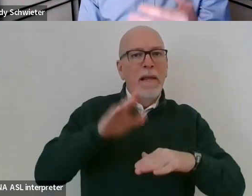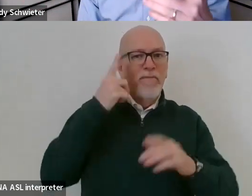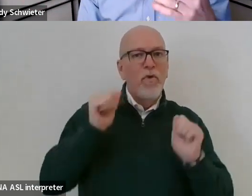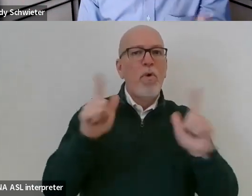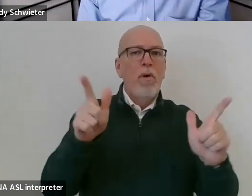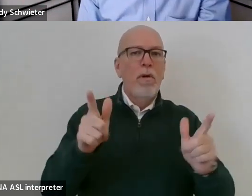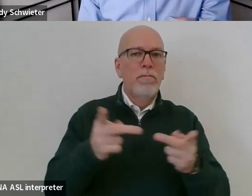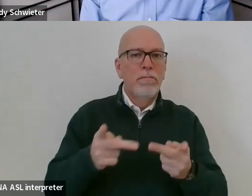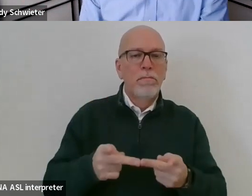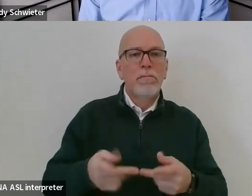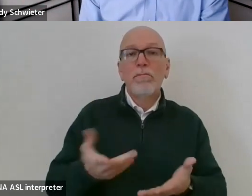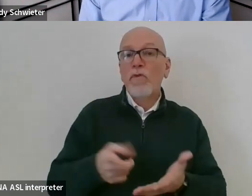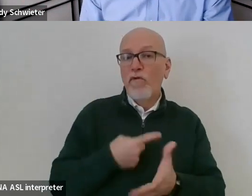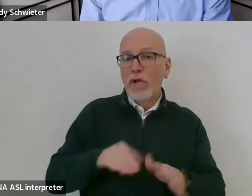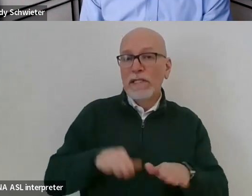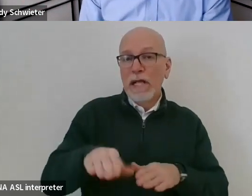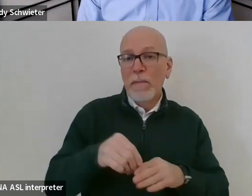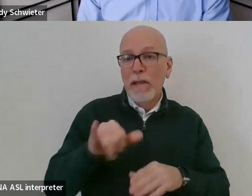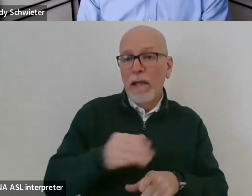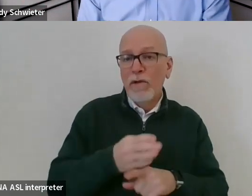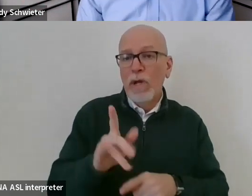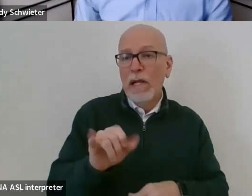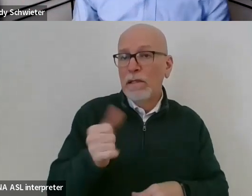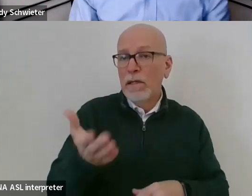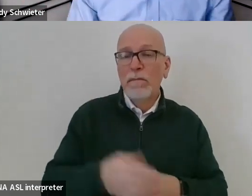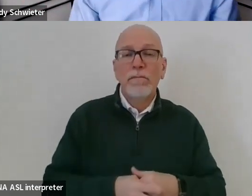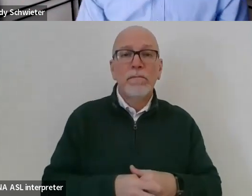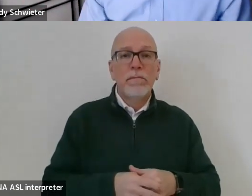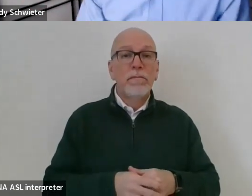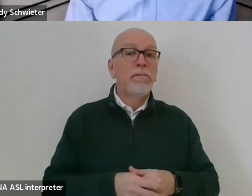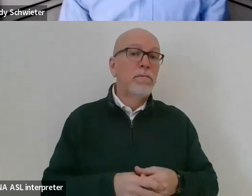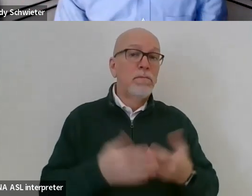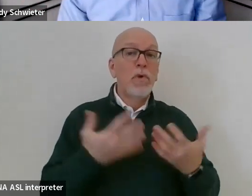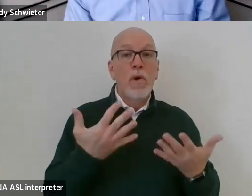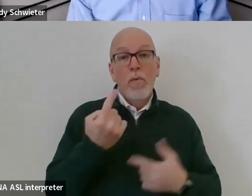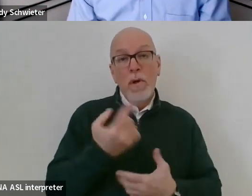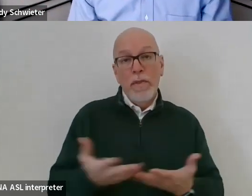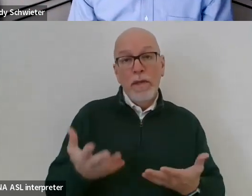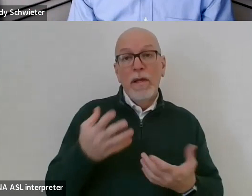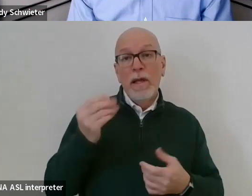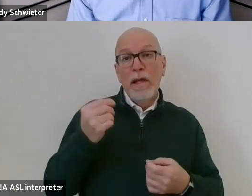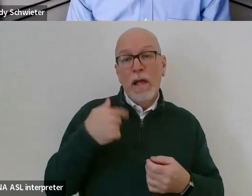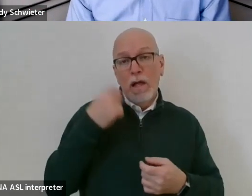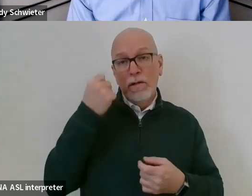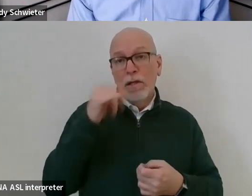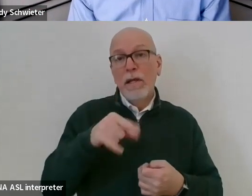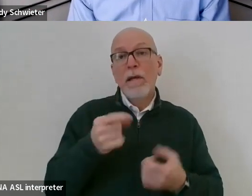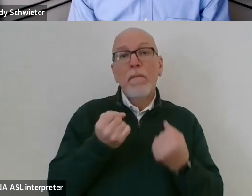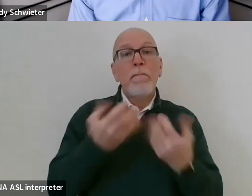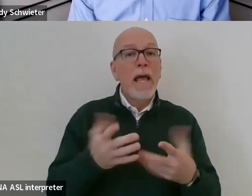facilities. So what are the first steps in that direction, Lisa? Well, one of the things is right now, and I understand that